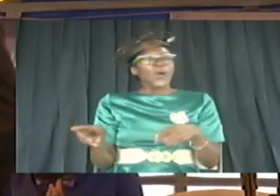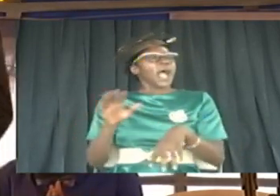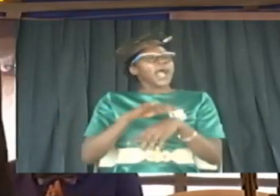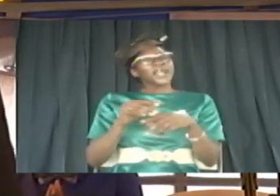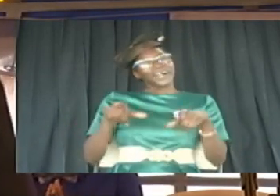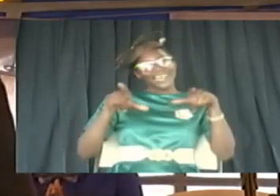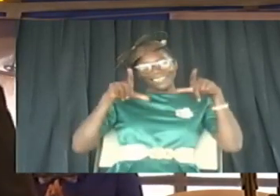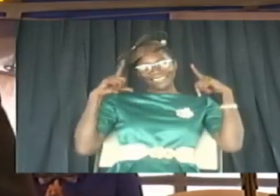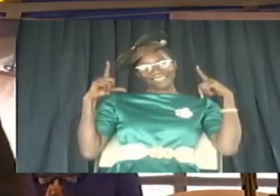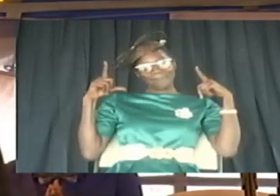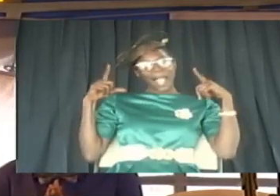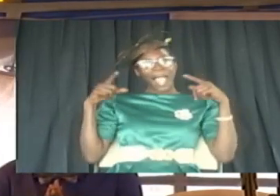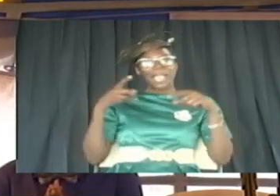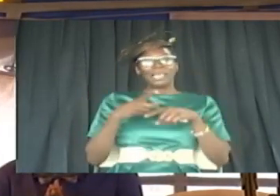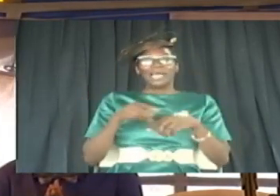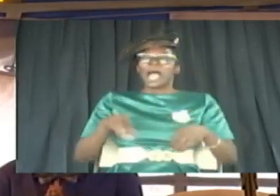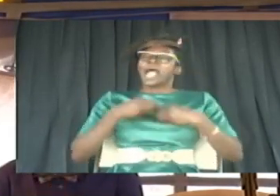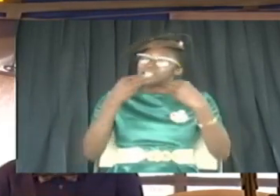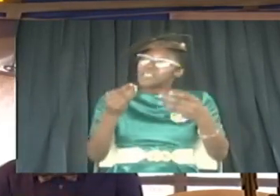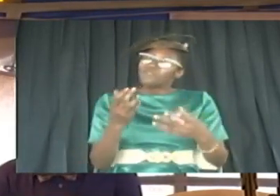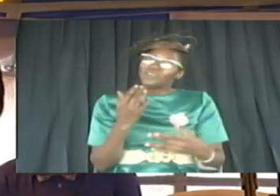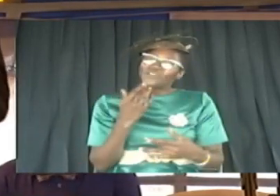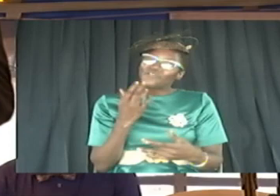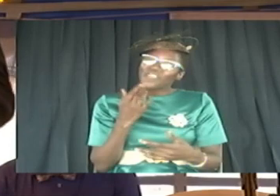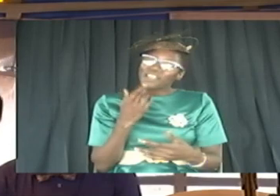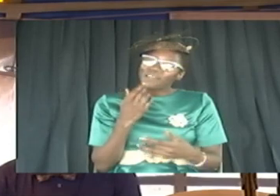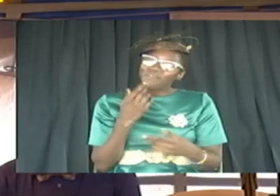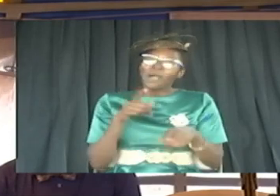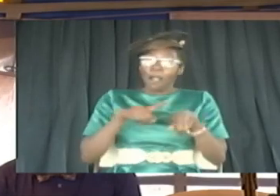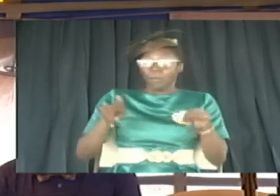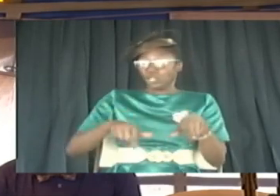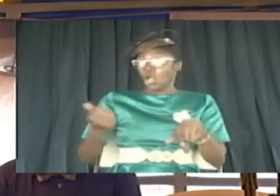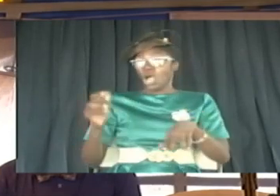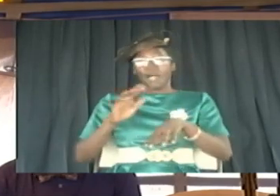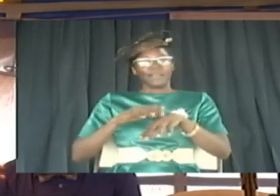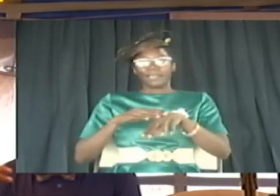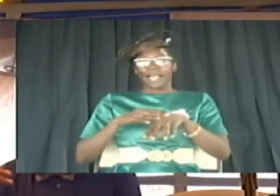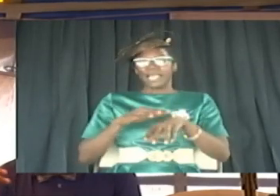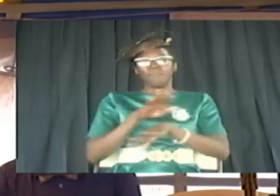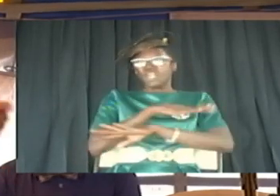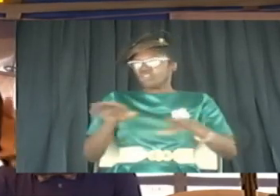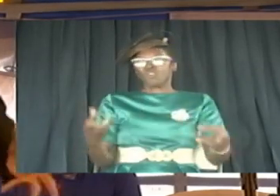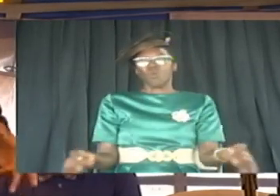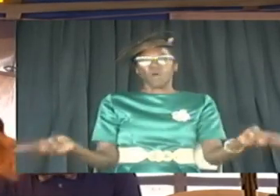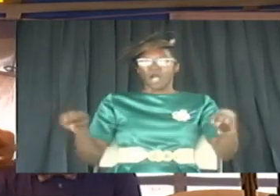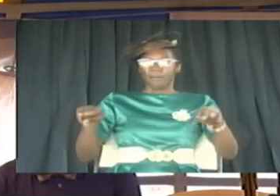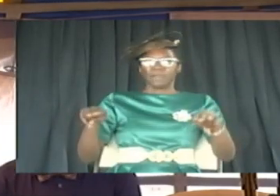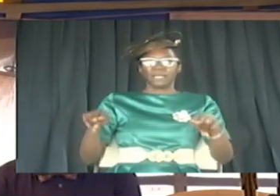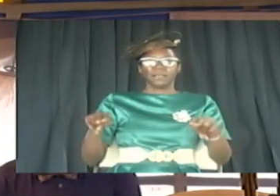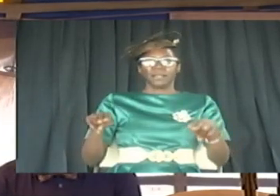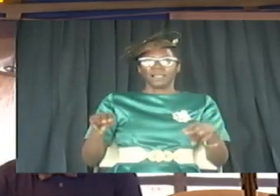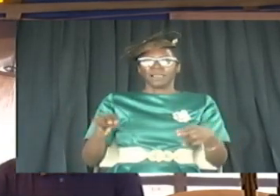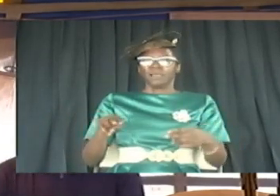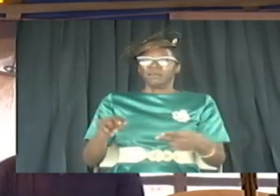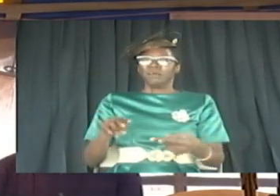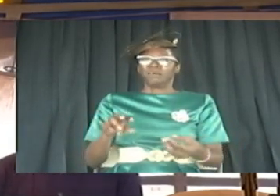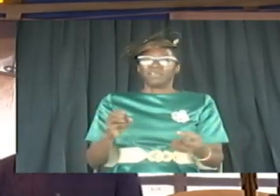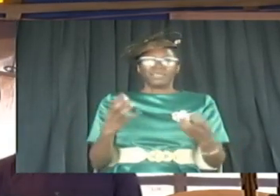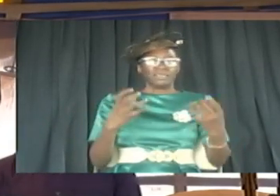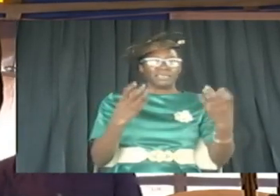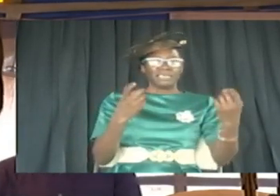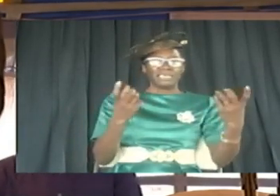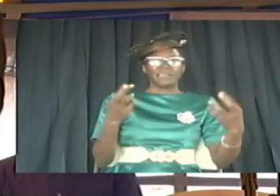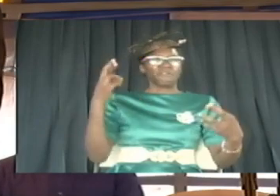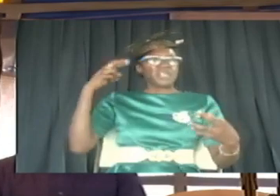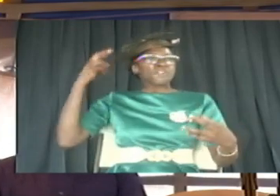us and grant unto us his favor. But then at other times it doesn't happen for a number of reasons. But one of them